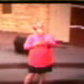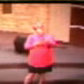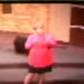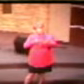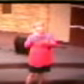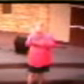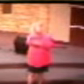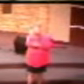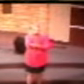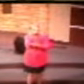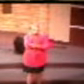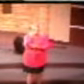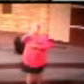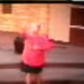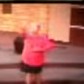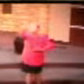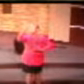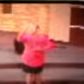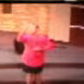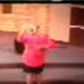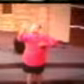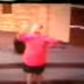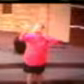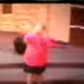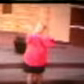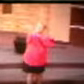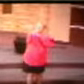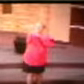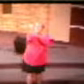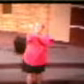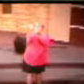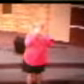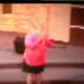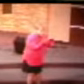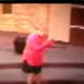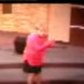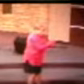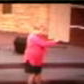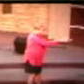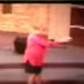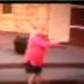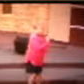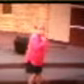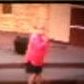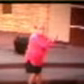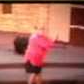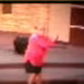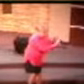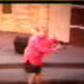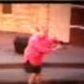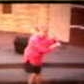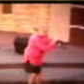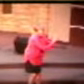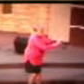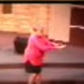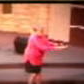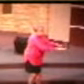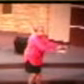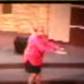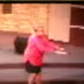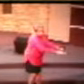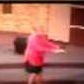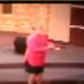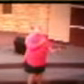face of those people, in the voice of those people, in the touch of those people, and we couldn't even talk the same language.